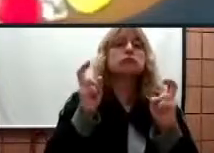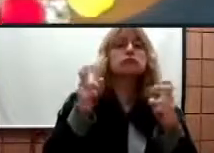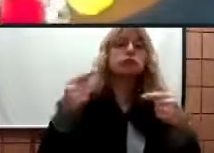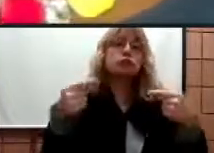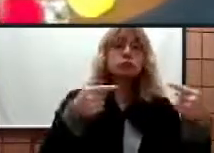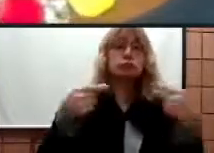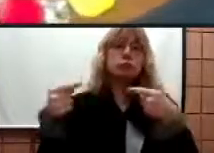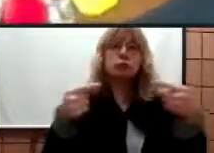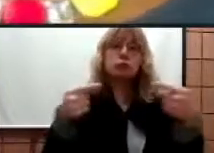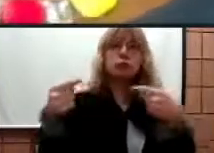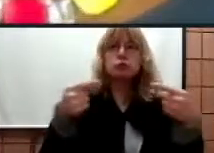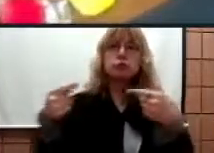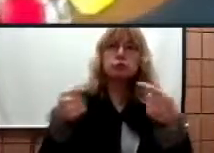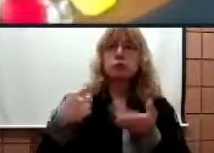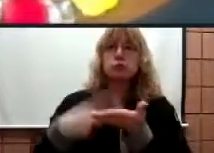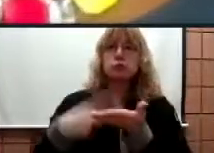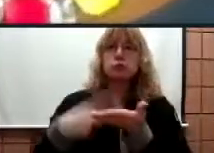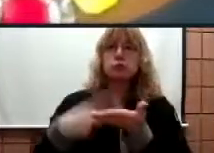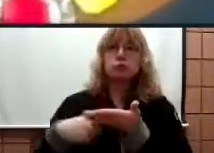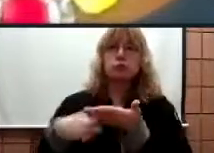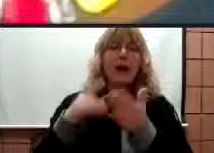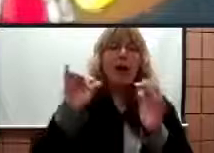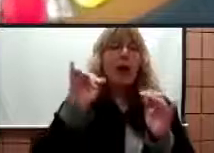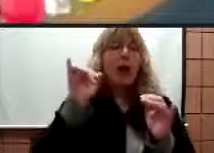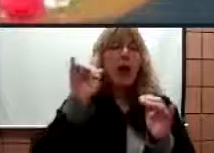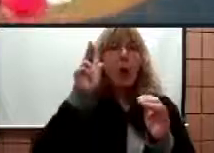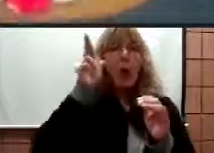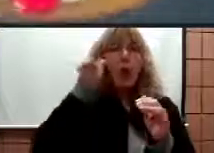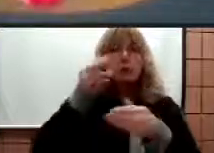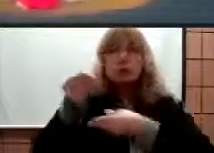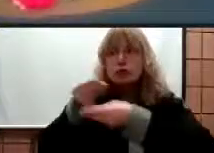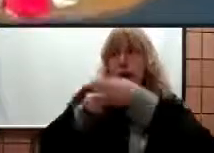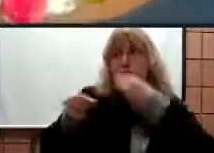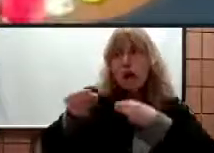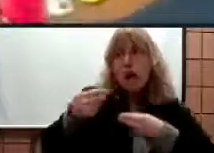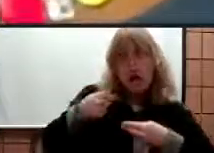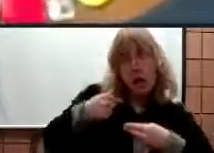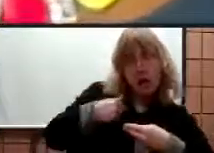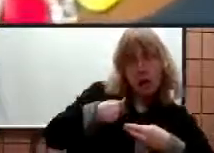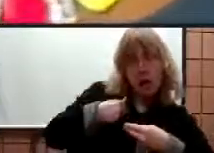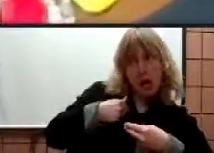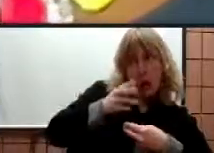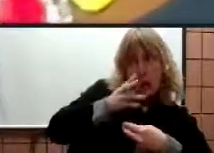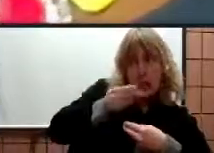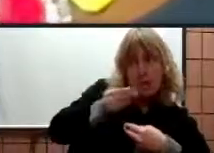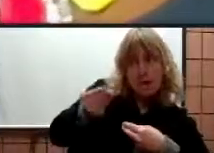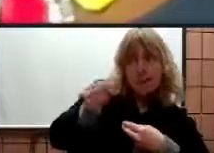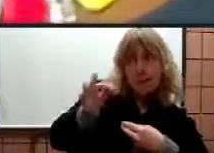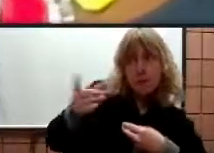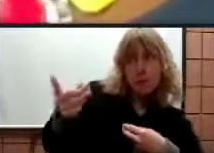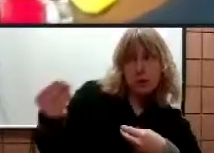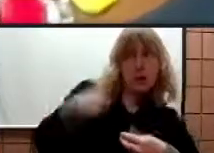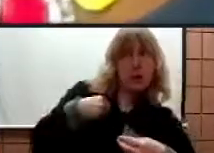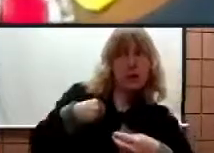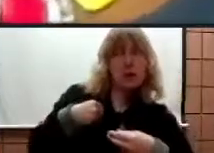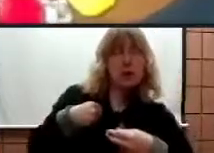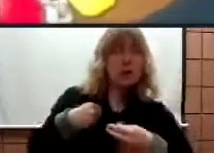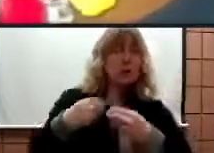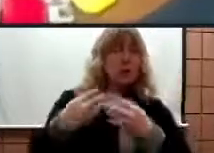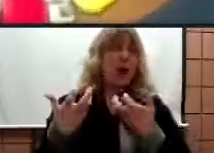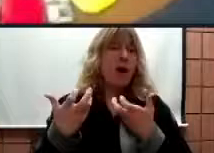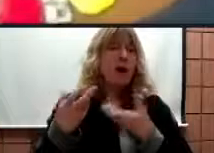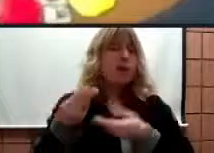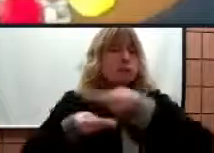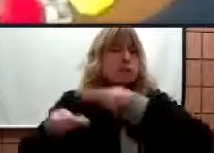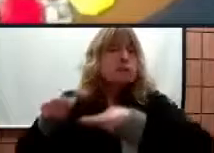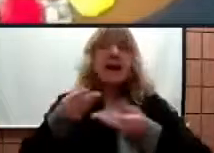arms. They're trying to make folks do one thing and do something else. So in a nutshell, folks, we just need everybody in on this. You may